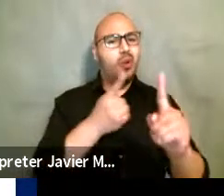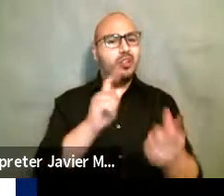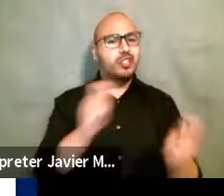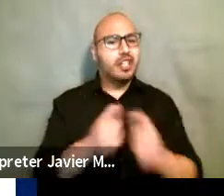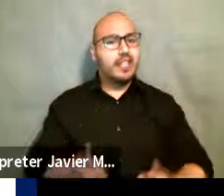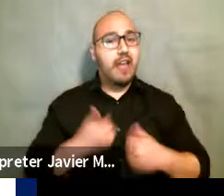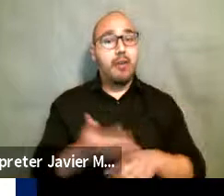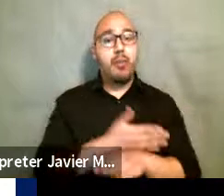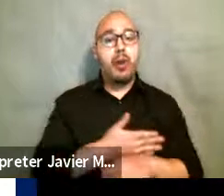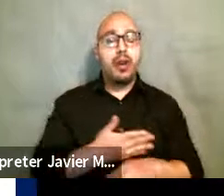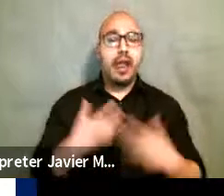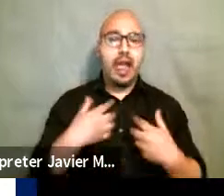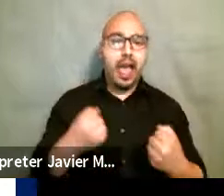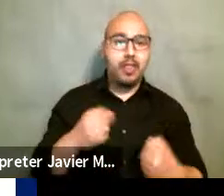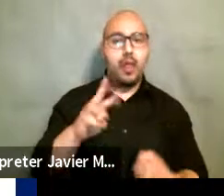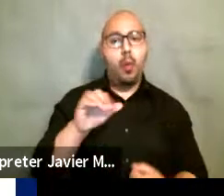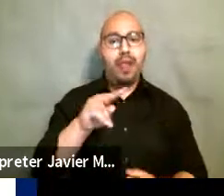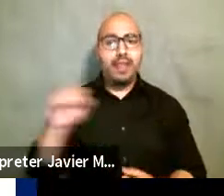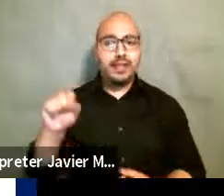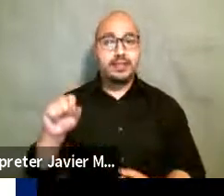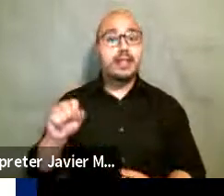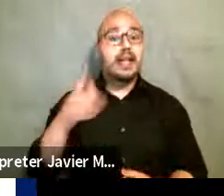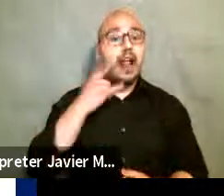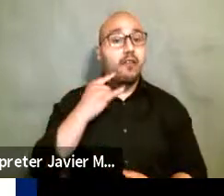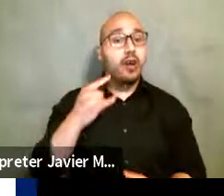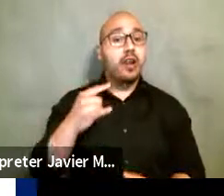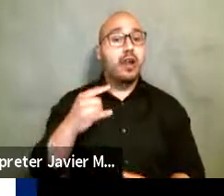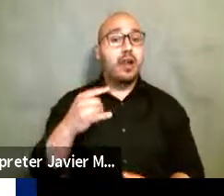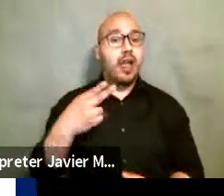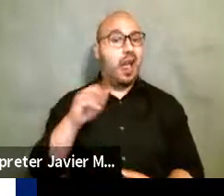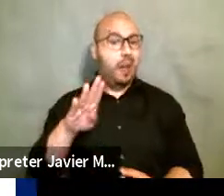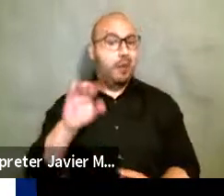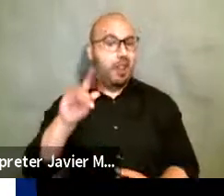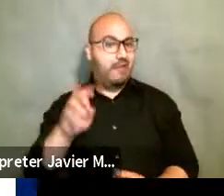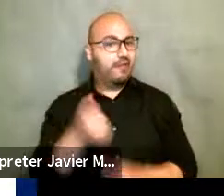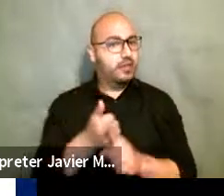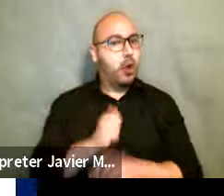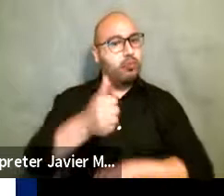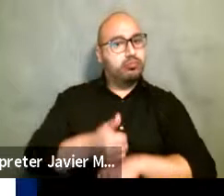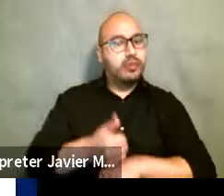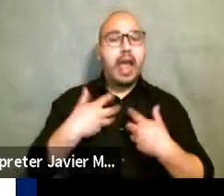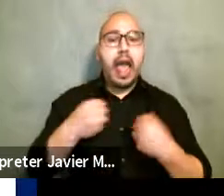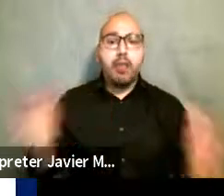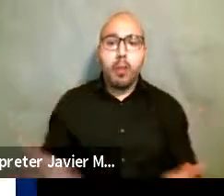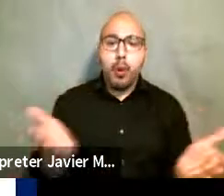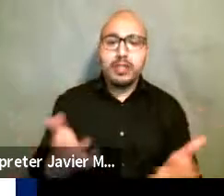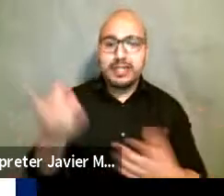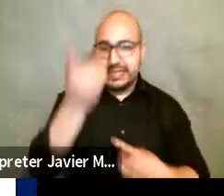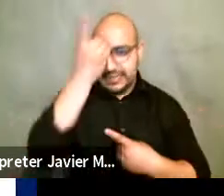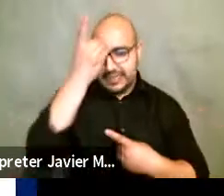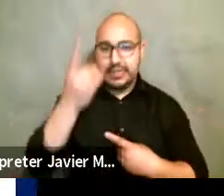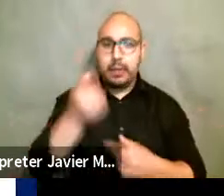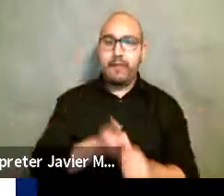and wellness. The California Health Collaborative does implement an array of health promotion and disease